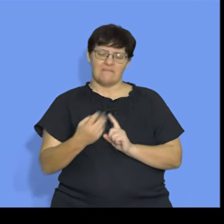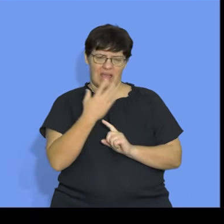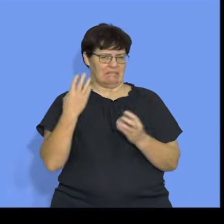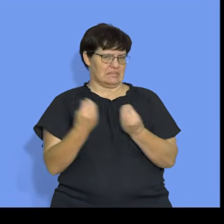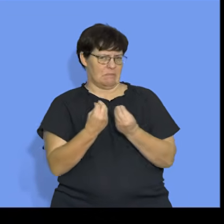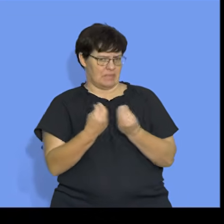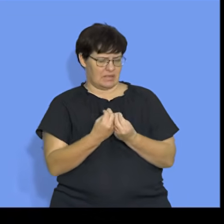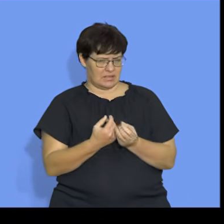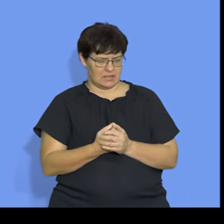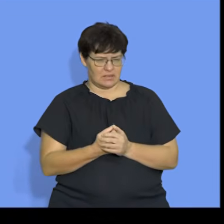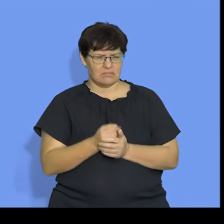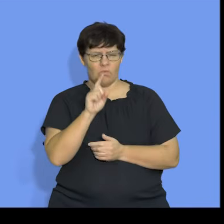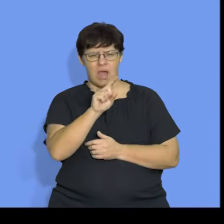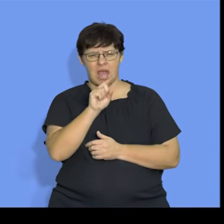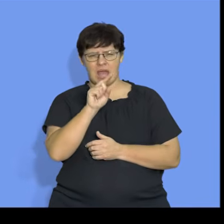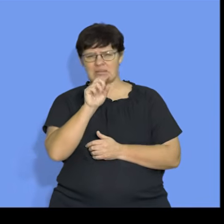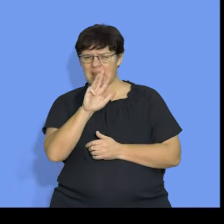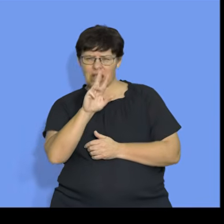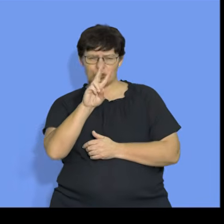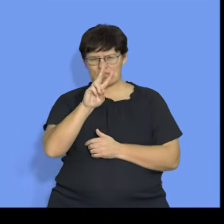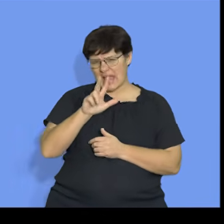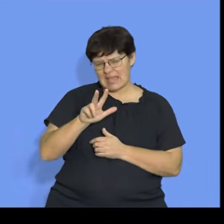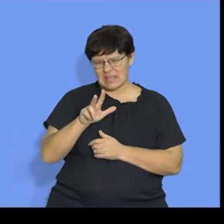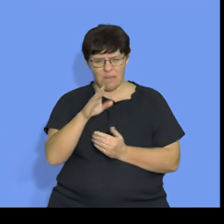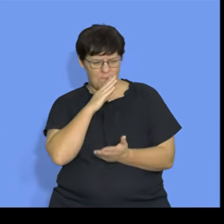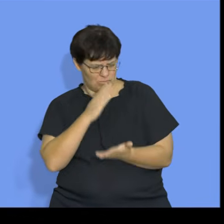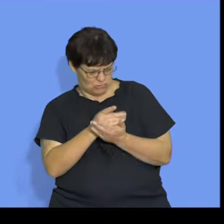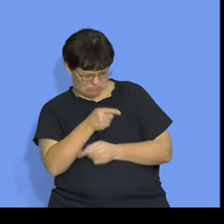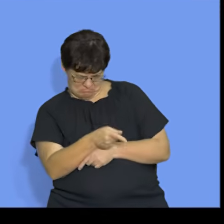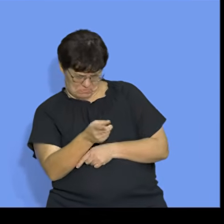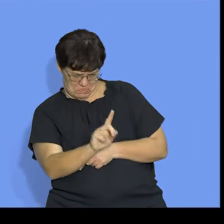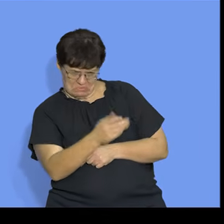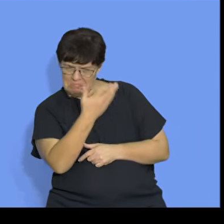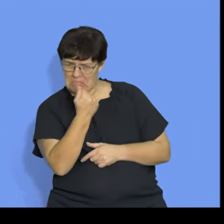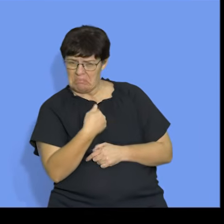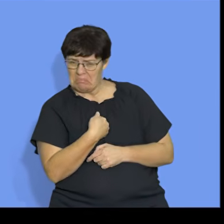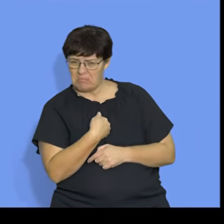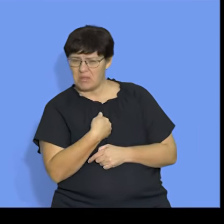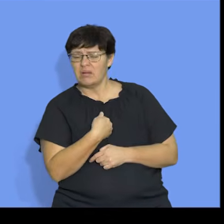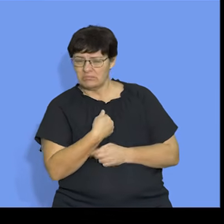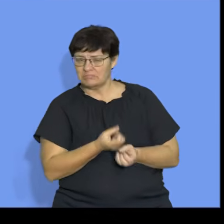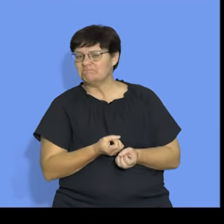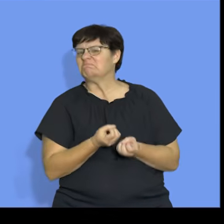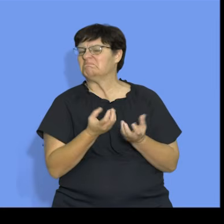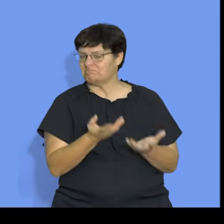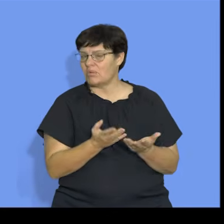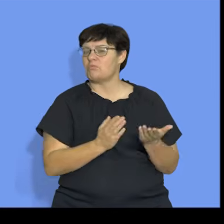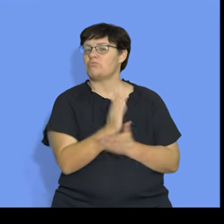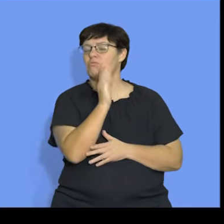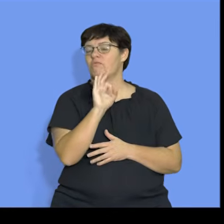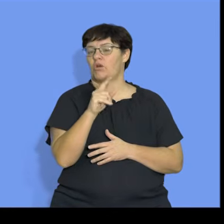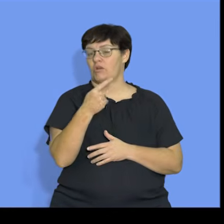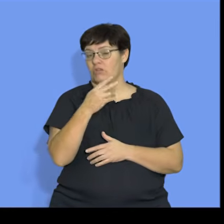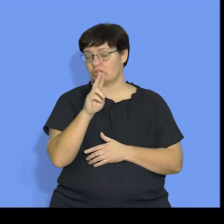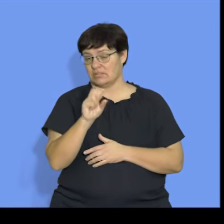something. Remember 1928, they weren't quite sure what this was. That had been released by the fungus.